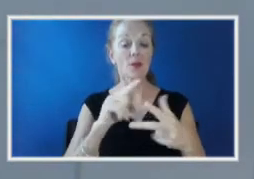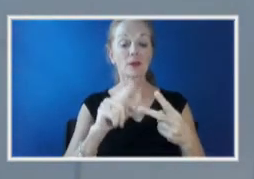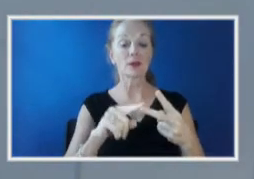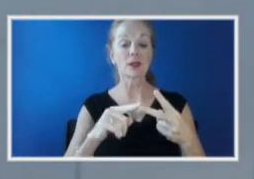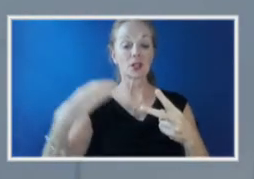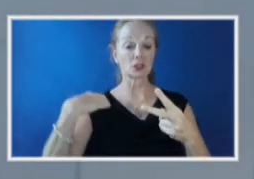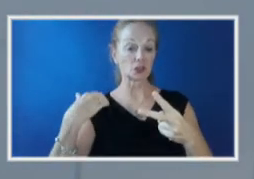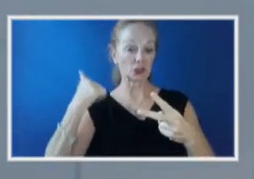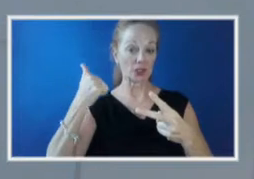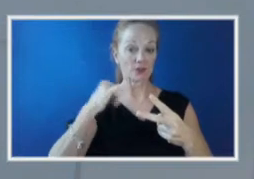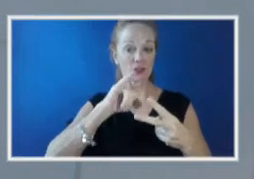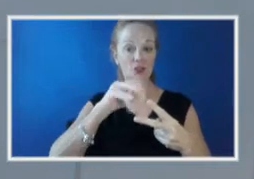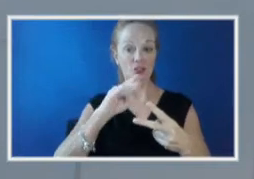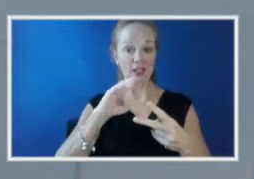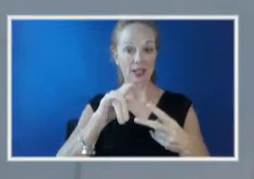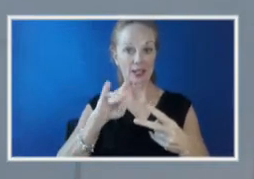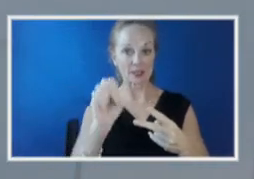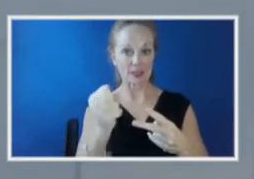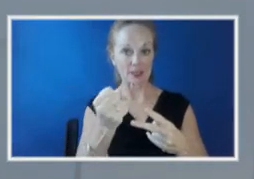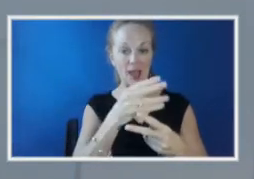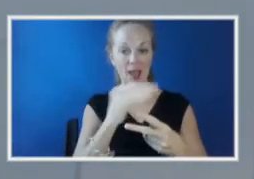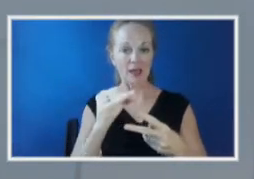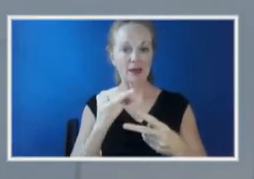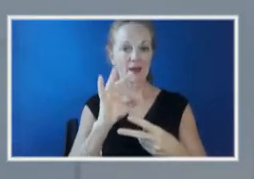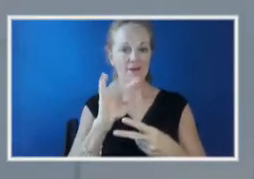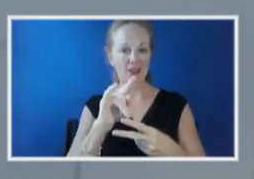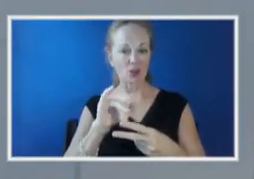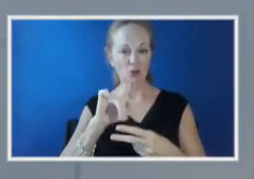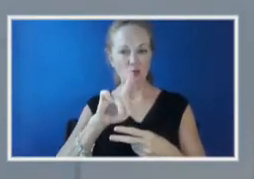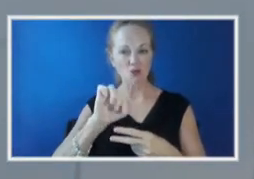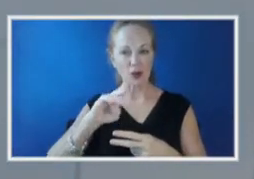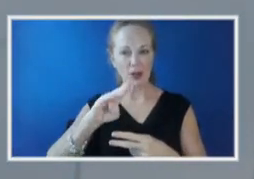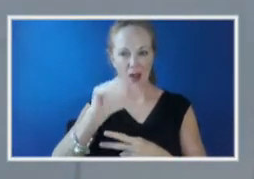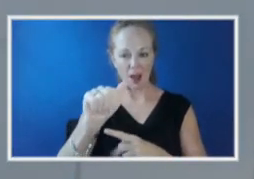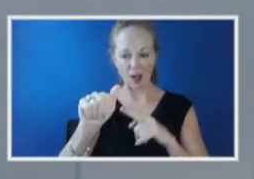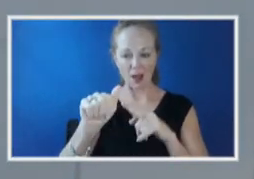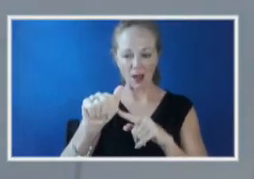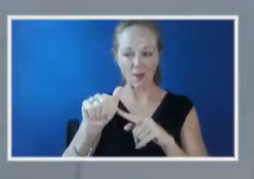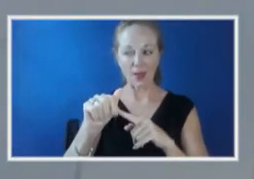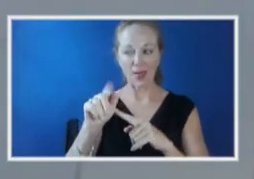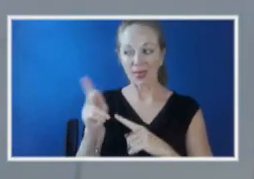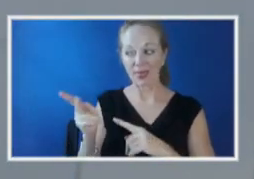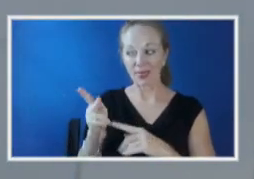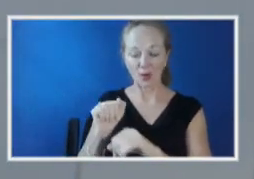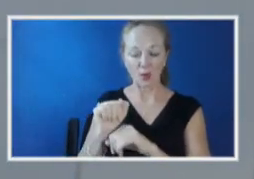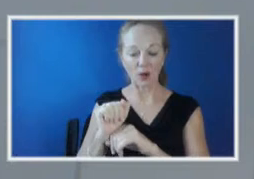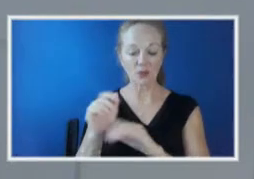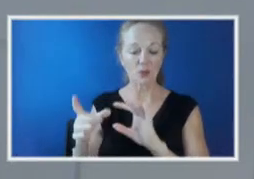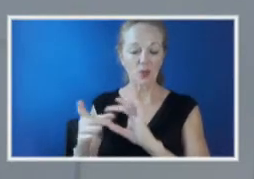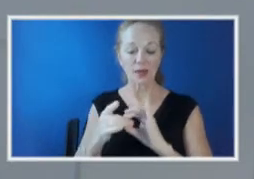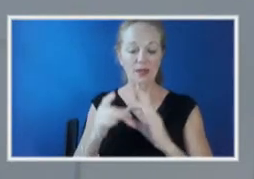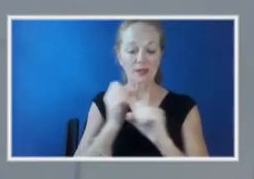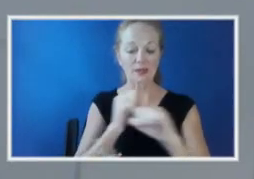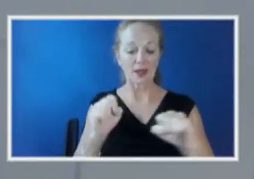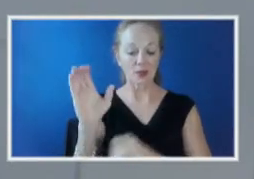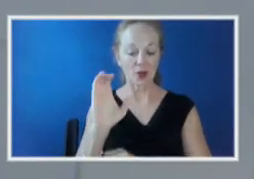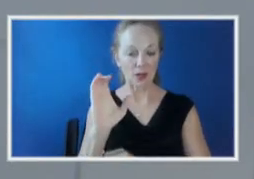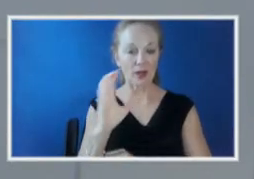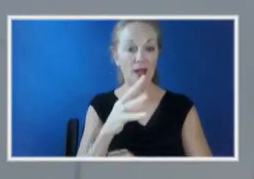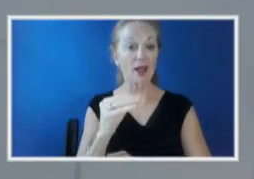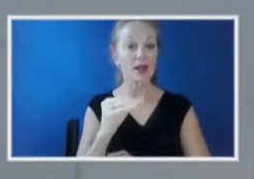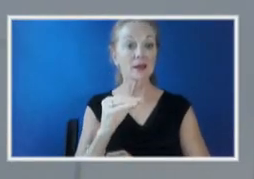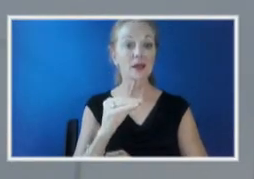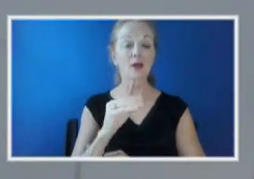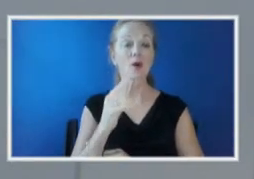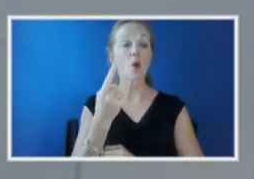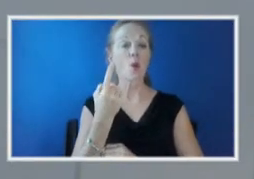as we have Federico Rios, who will talk a bit about our efforts around Safe Charlotte. And I have just one